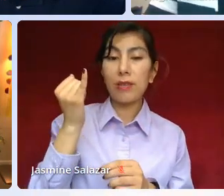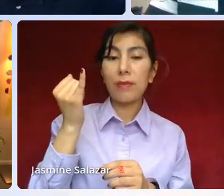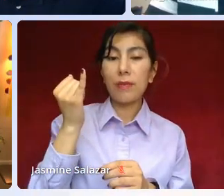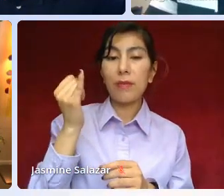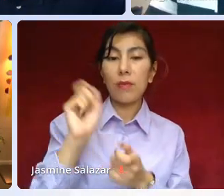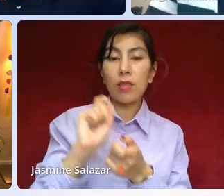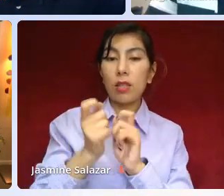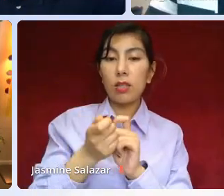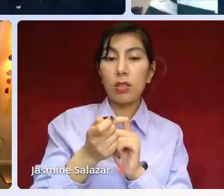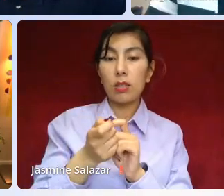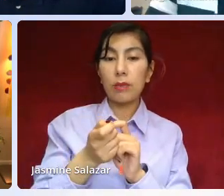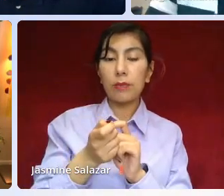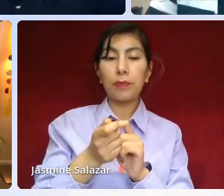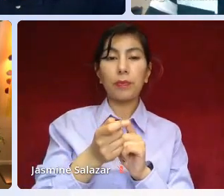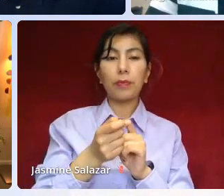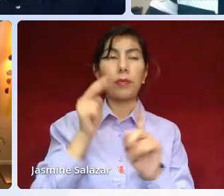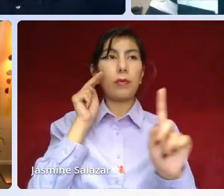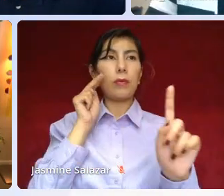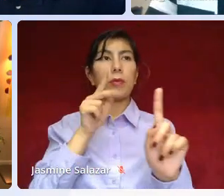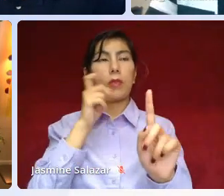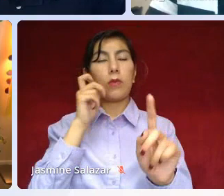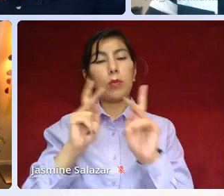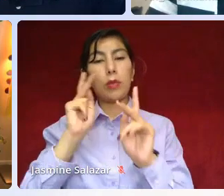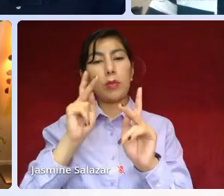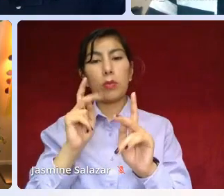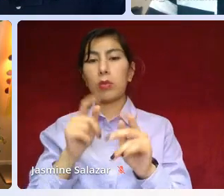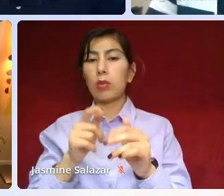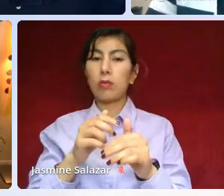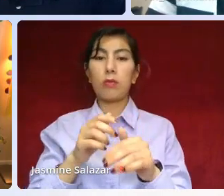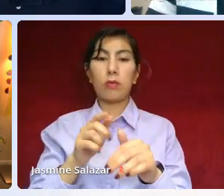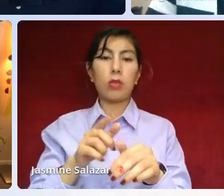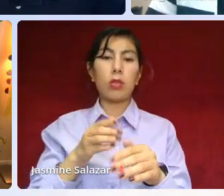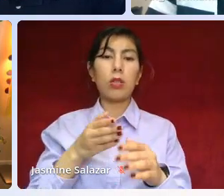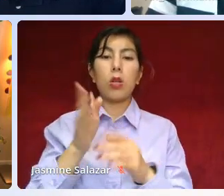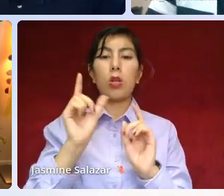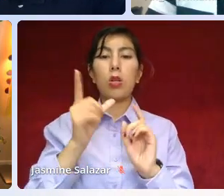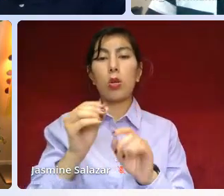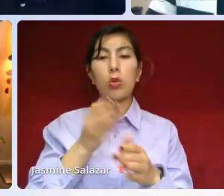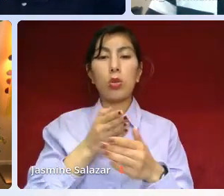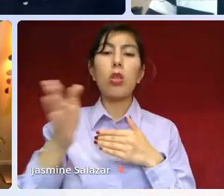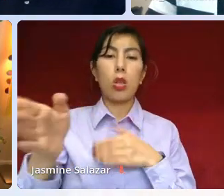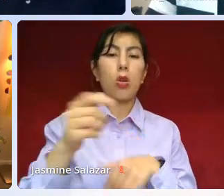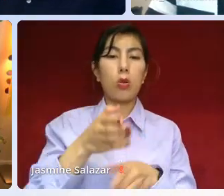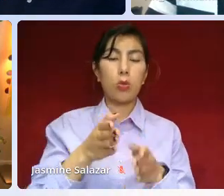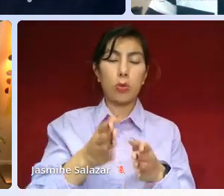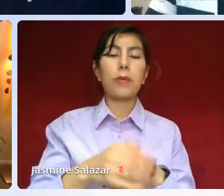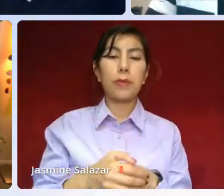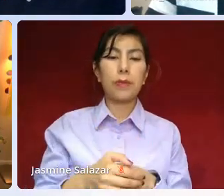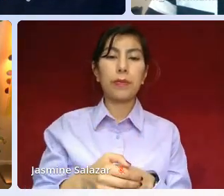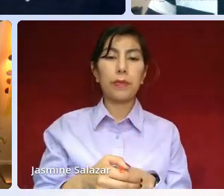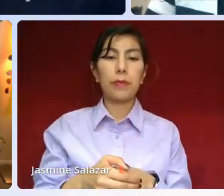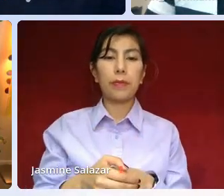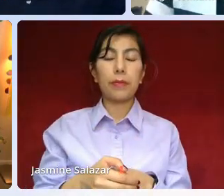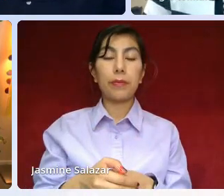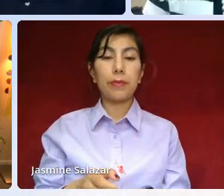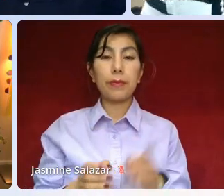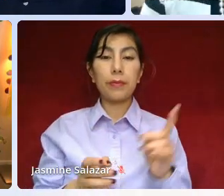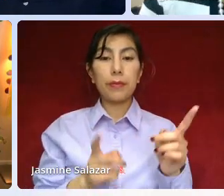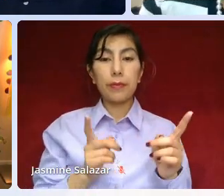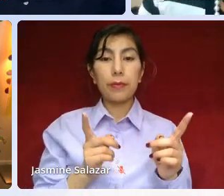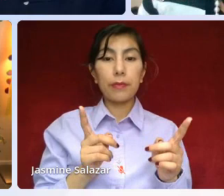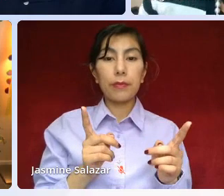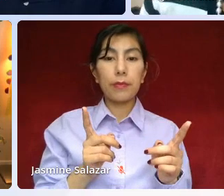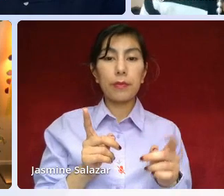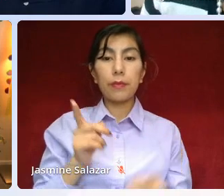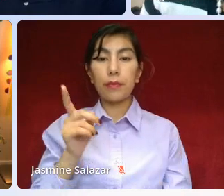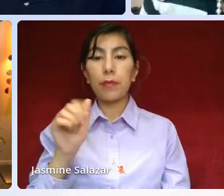a frame for folks goes a long way. That's awesome. That's really great. Brandon, Angie? I can